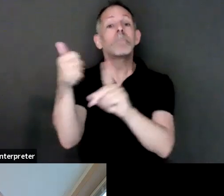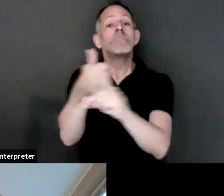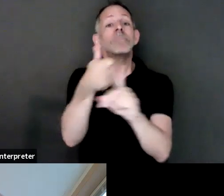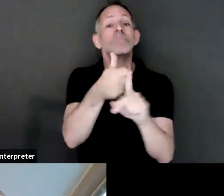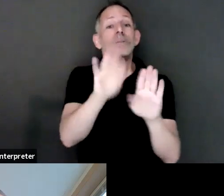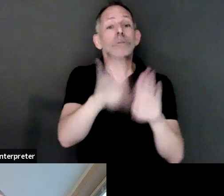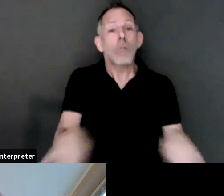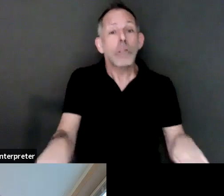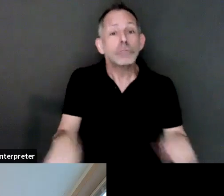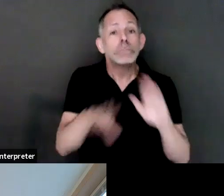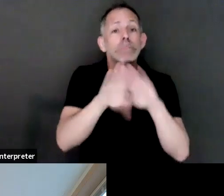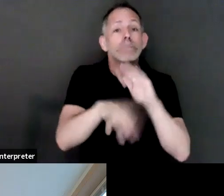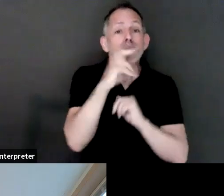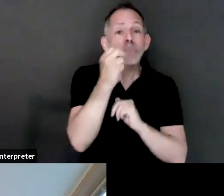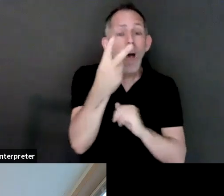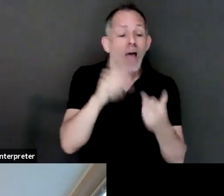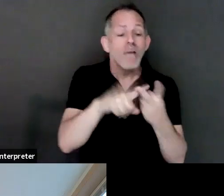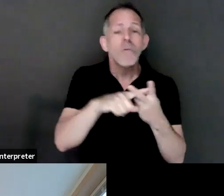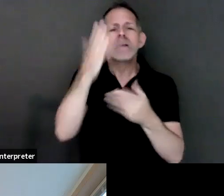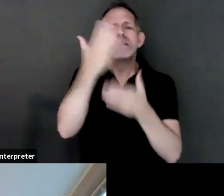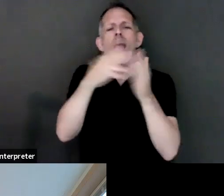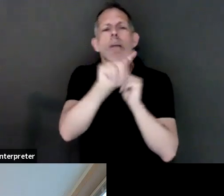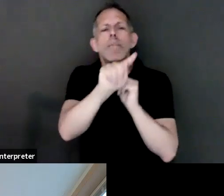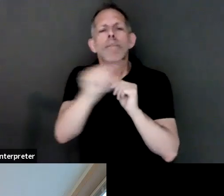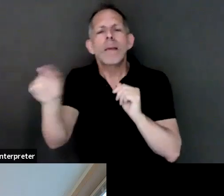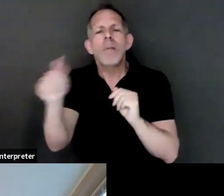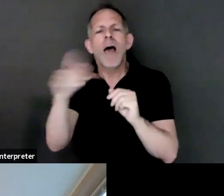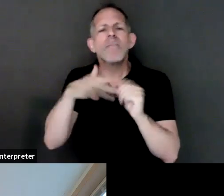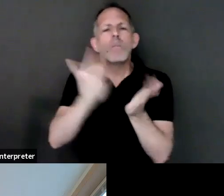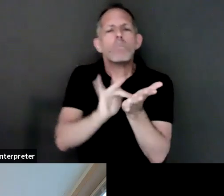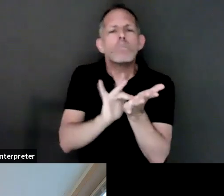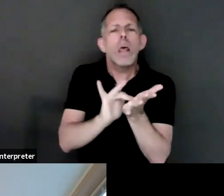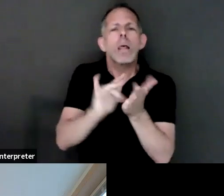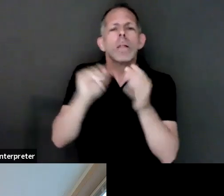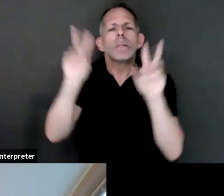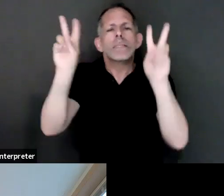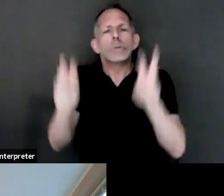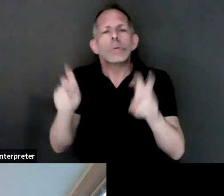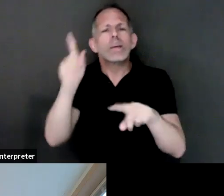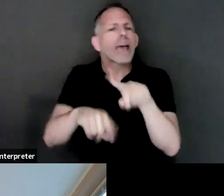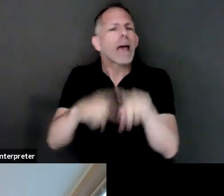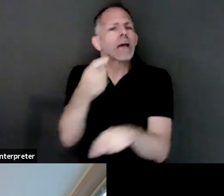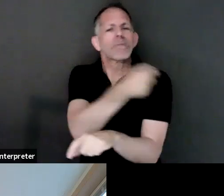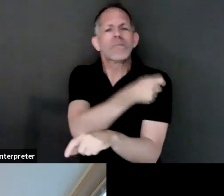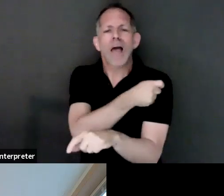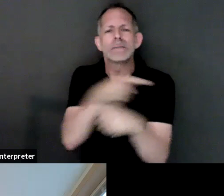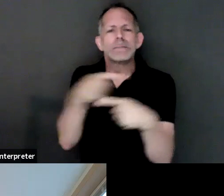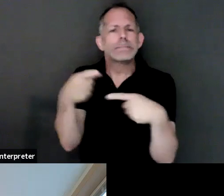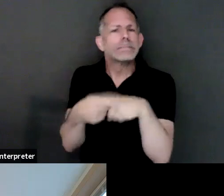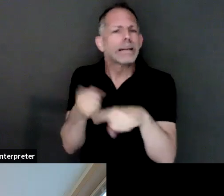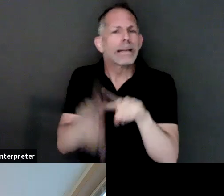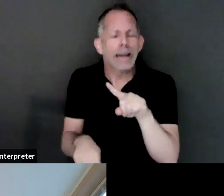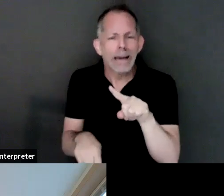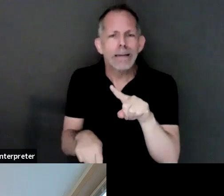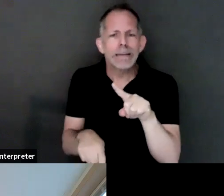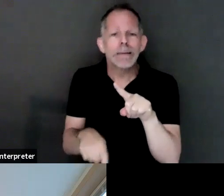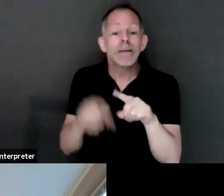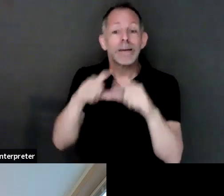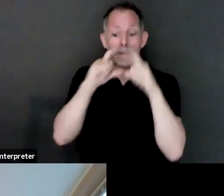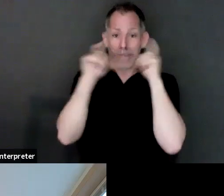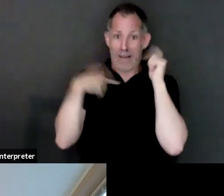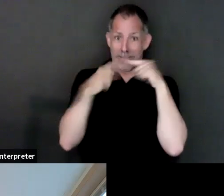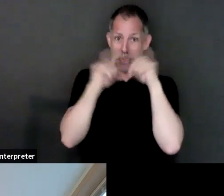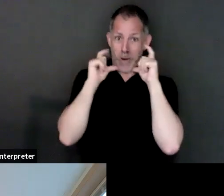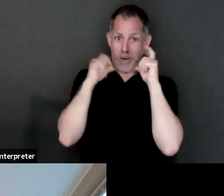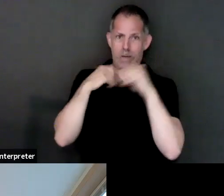to school and are not yet eligible for any vaccine product on the market. Unvaccinated people, again, are at a much higher risk of